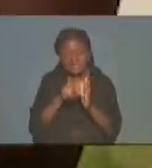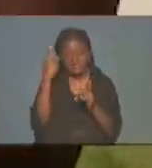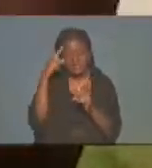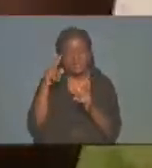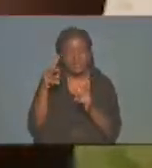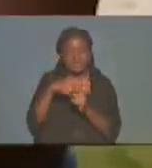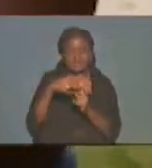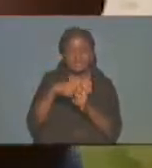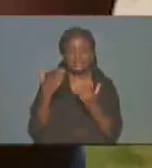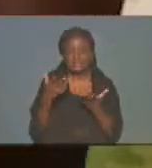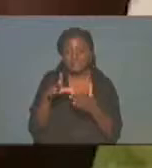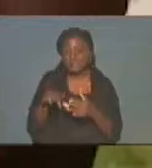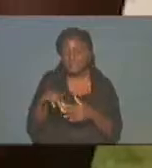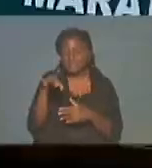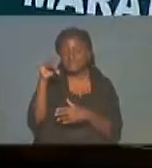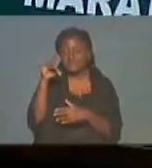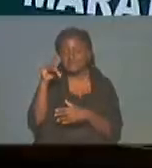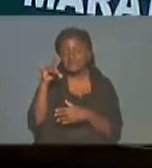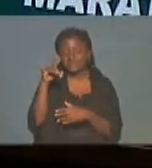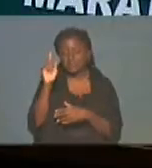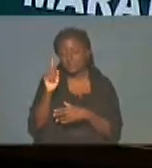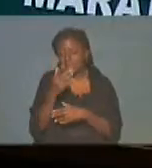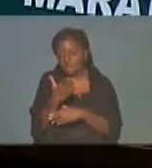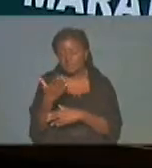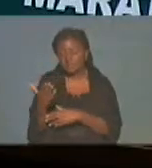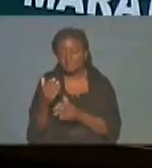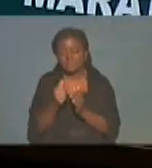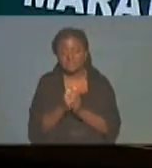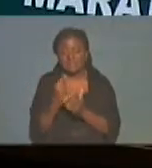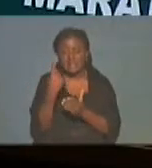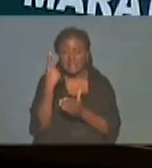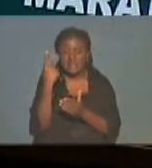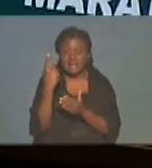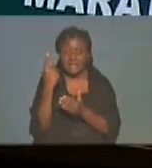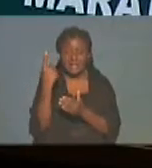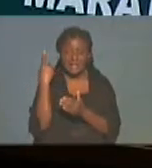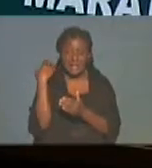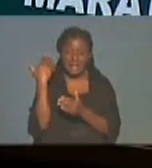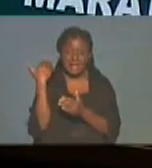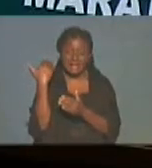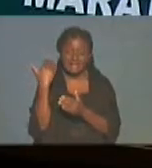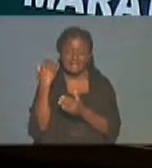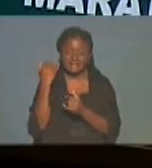discovered in one instance. Last month, a Bahamian